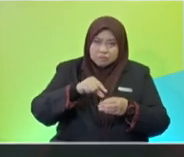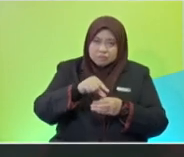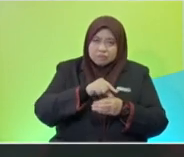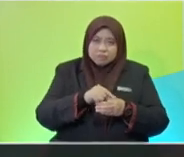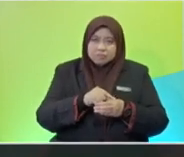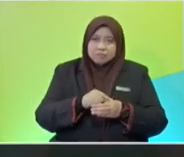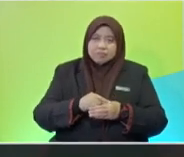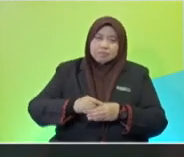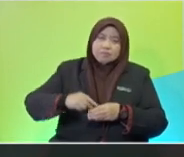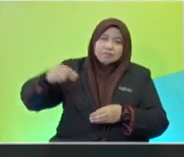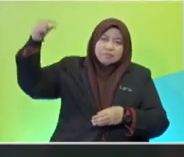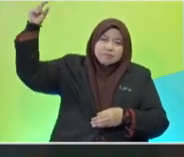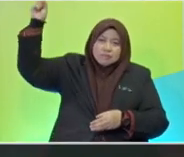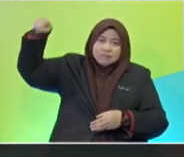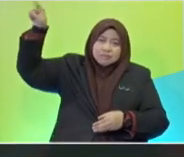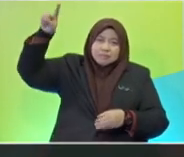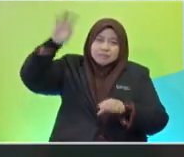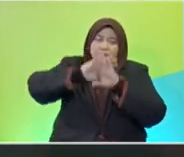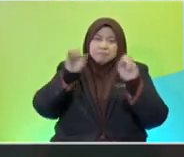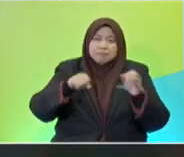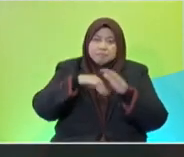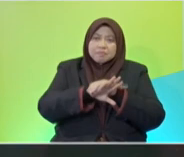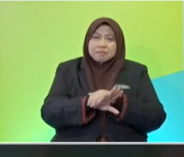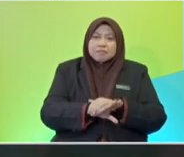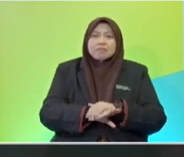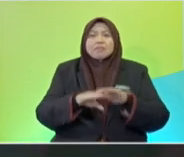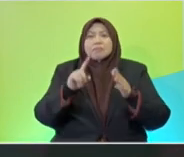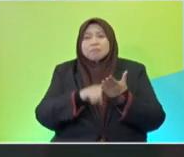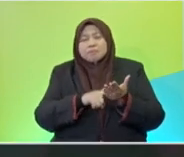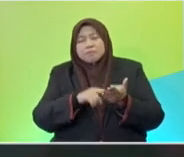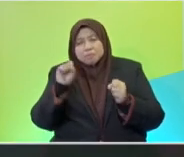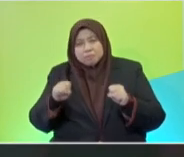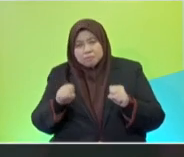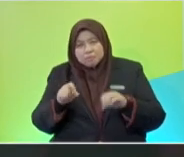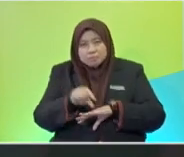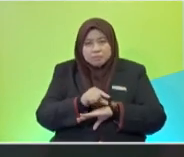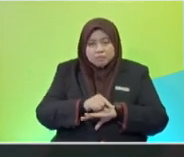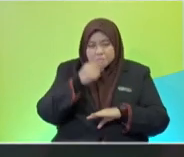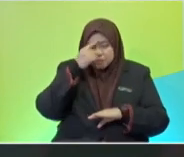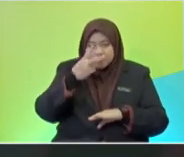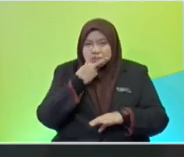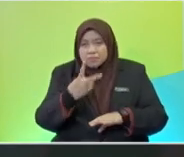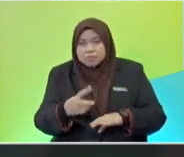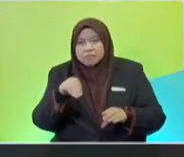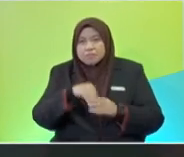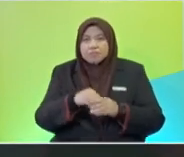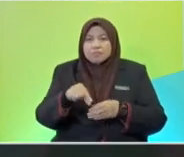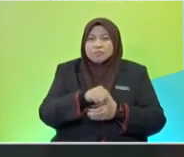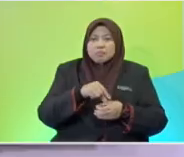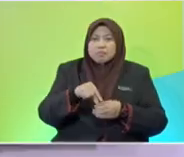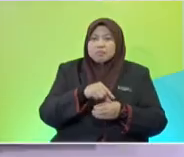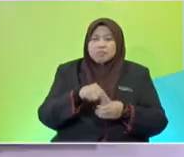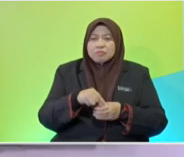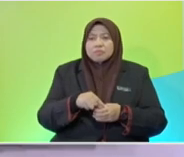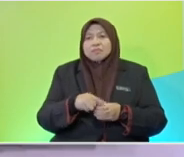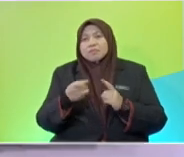cannot penetrate into the cave. Mm-hmm. So what can we use to see inside the cave? Okay, based on what teacher Nina